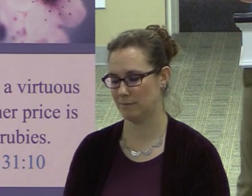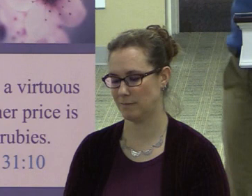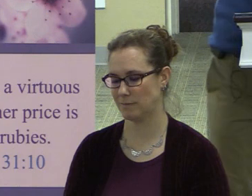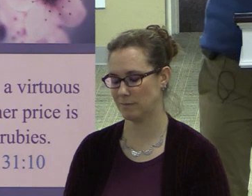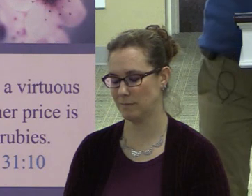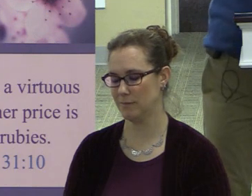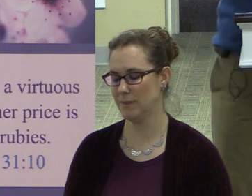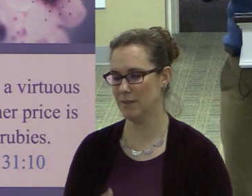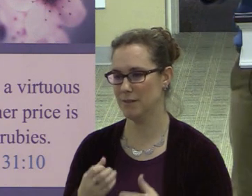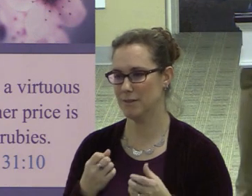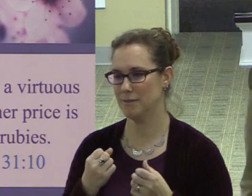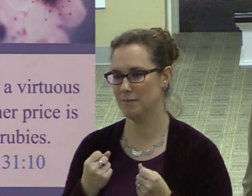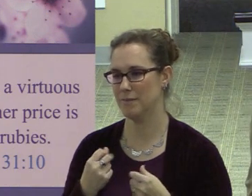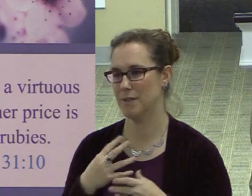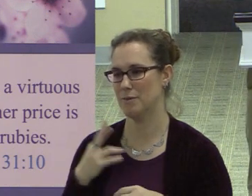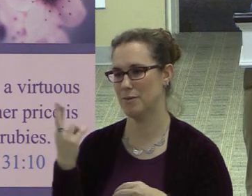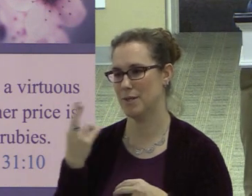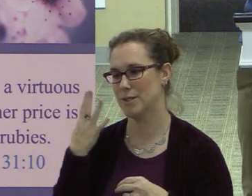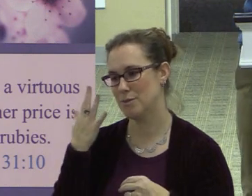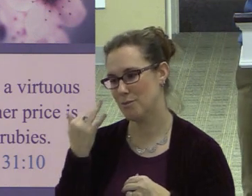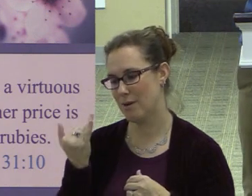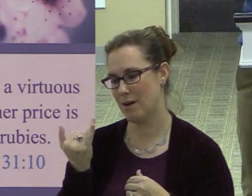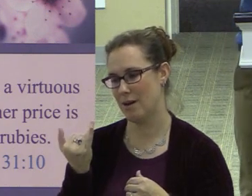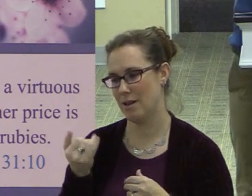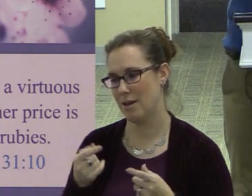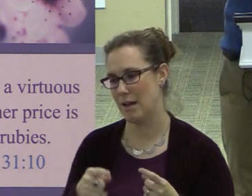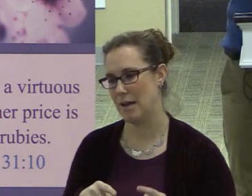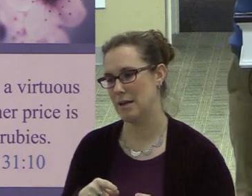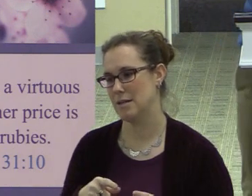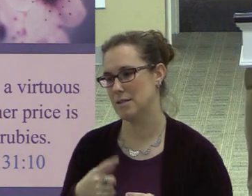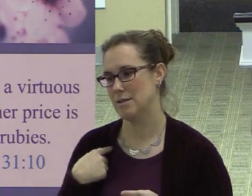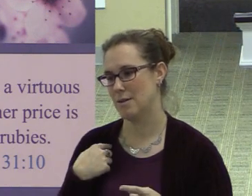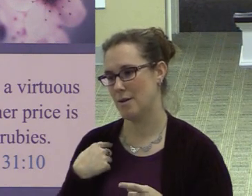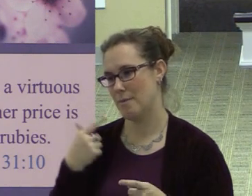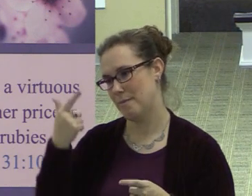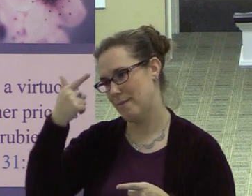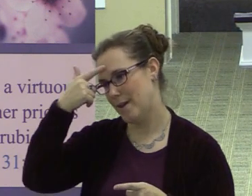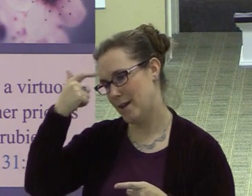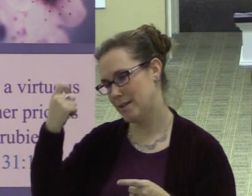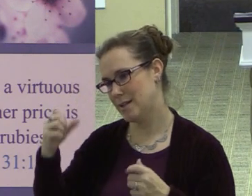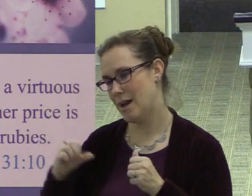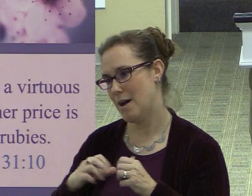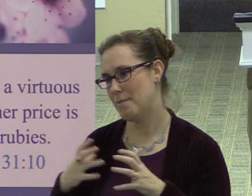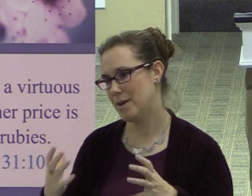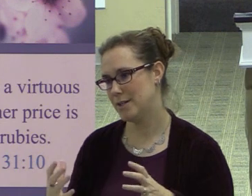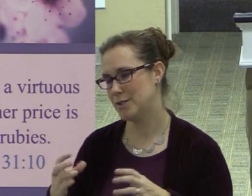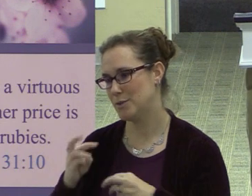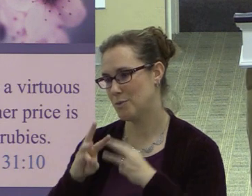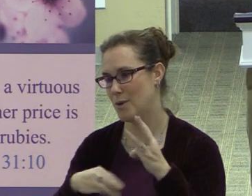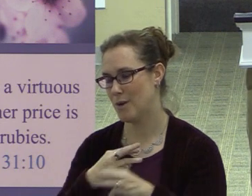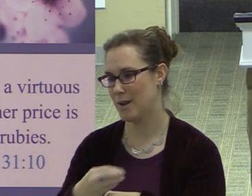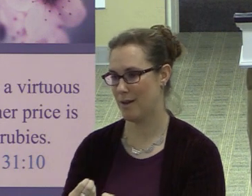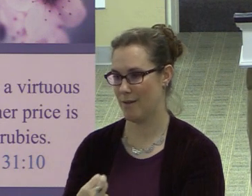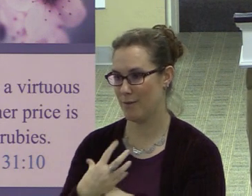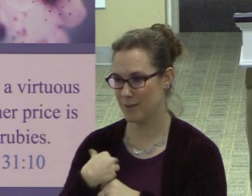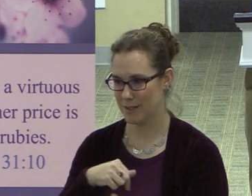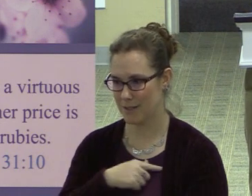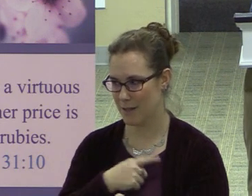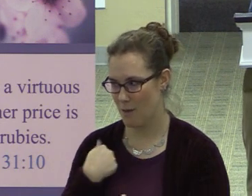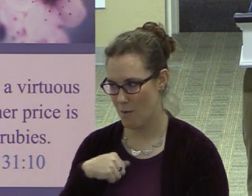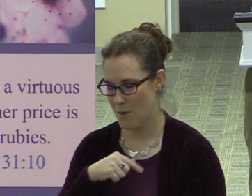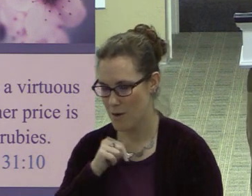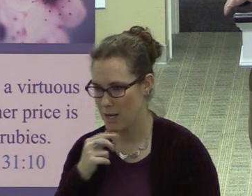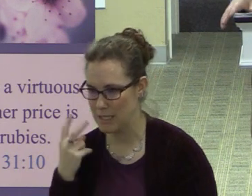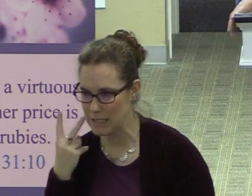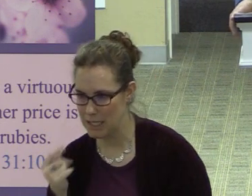And there's several reasons why that comes into play without us even realizing it, because of how much the world influences us and we don't even see it. For men,